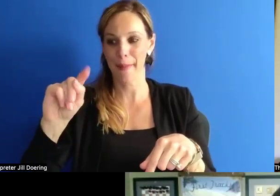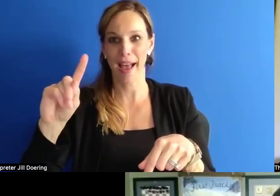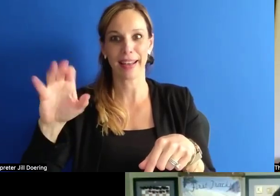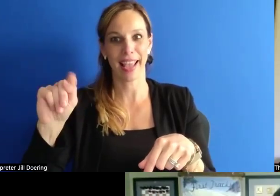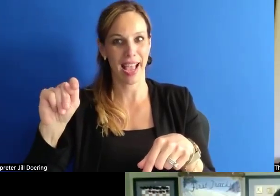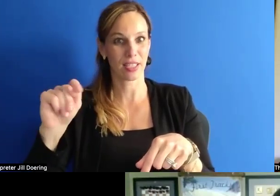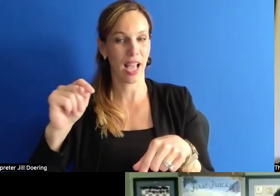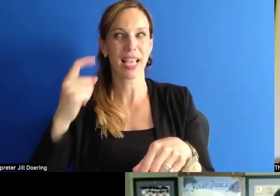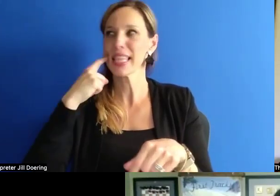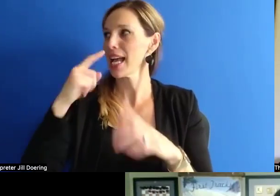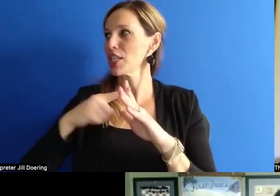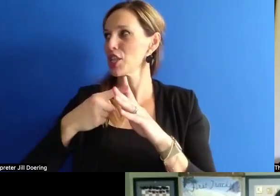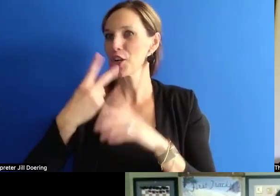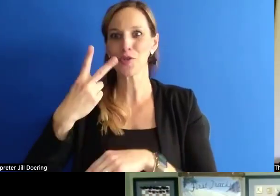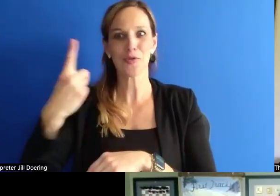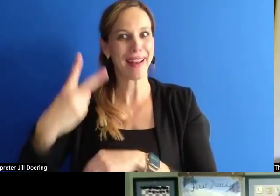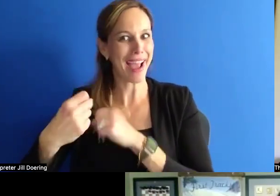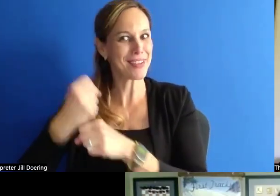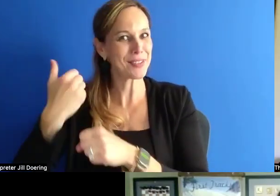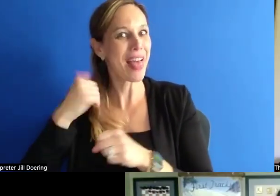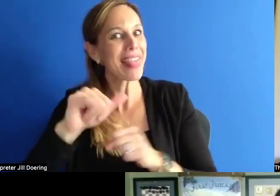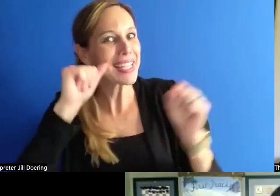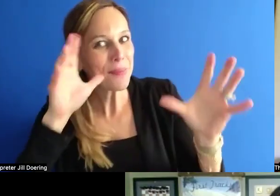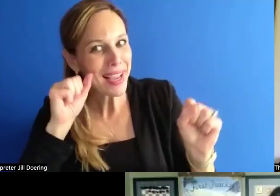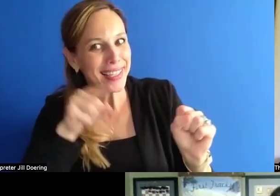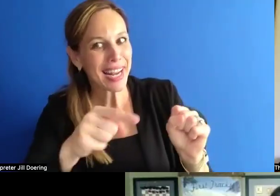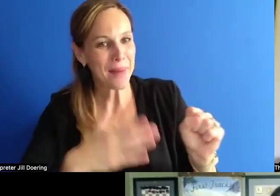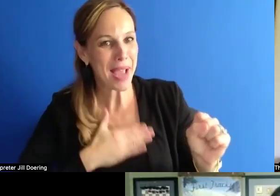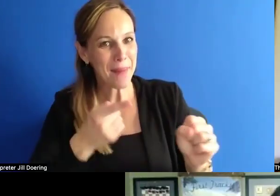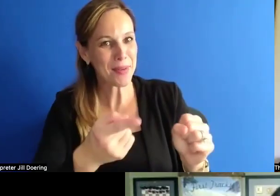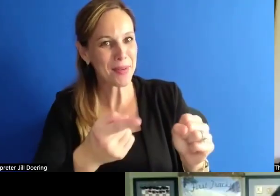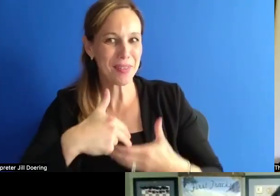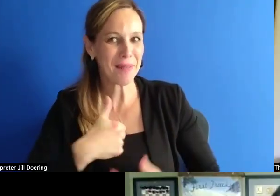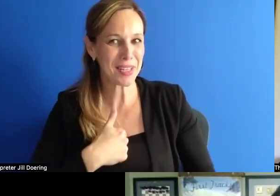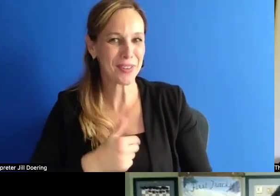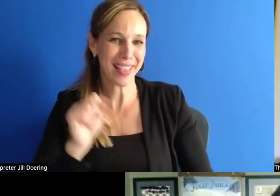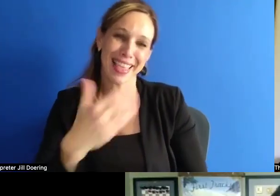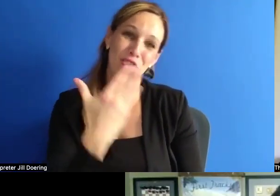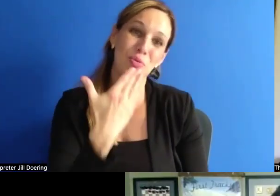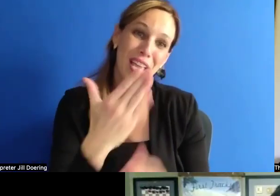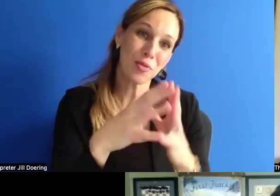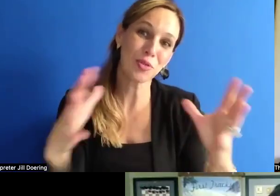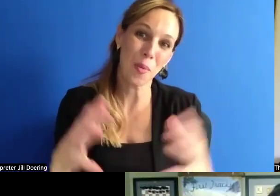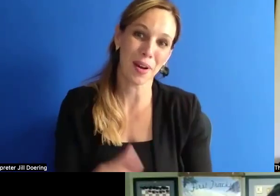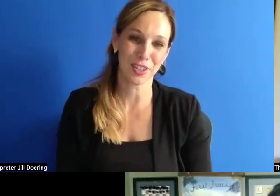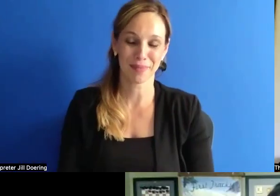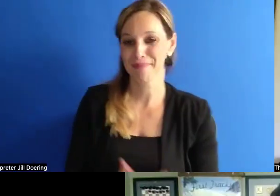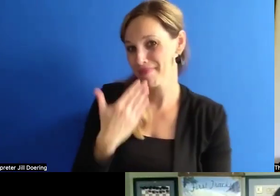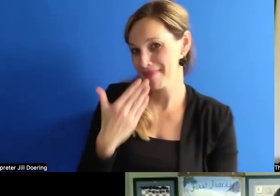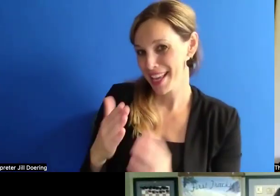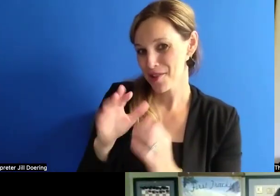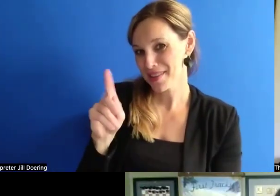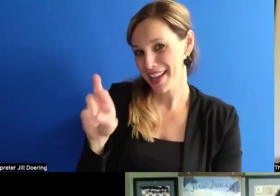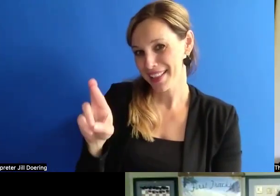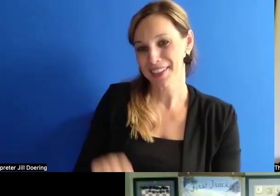2.5 years ago. That's amazing. I'm so happy you had me on. Thank you so, so much. But thank you, Taylor,